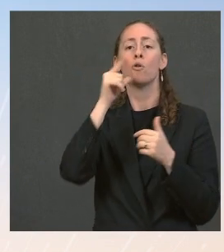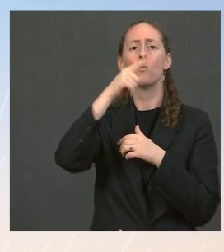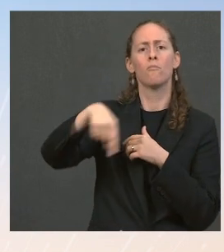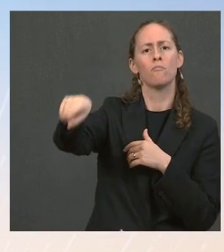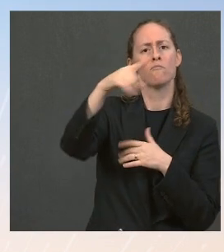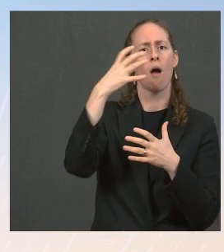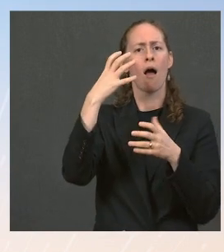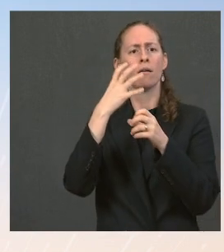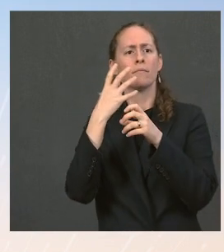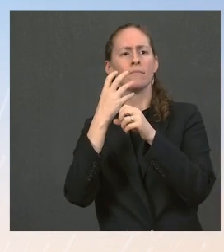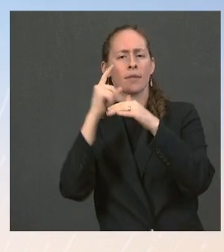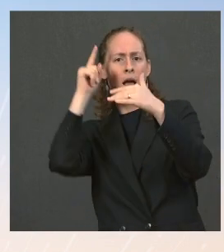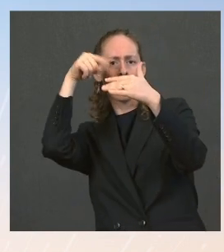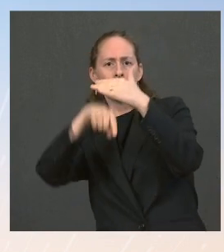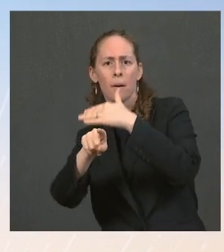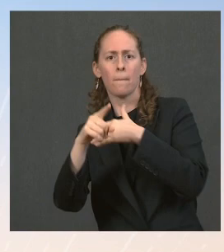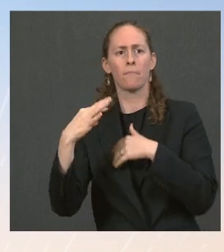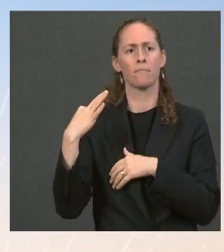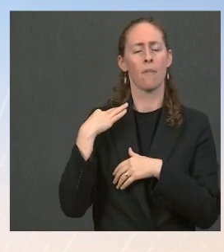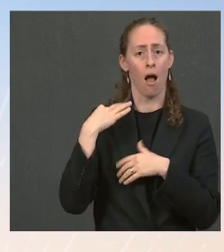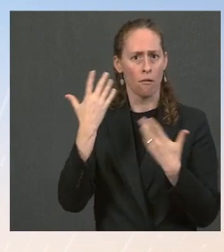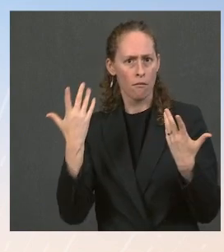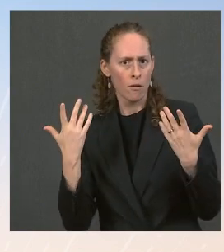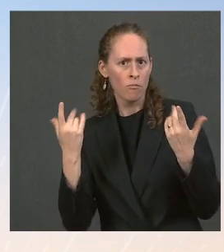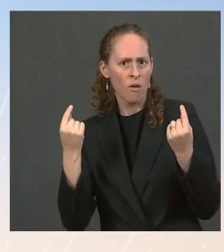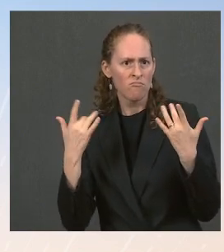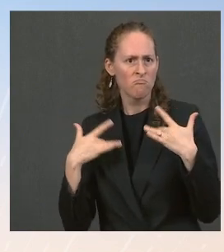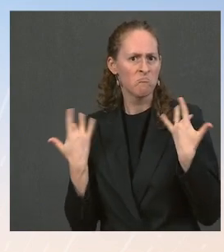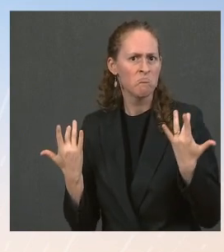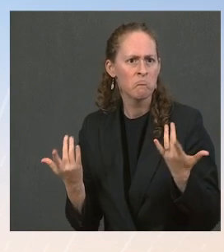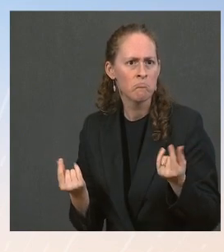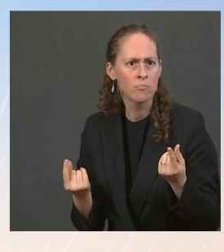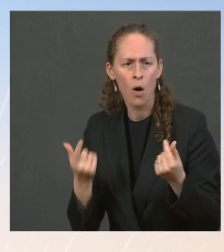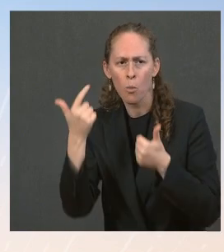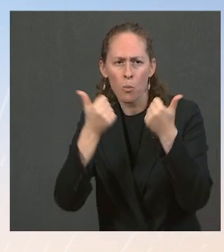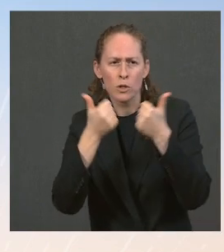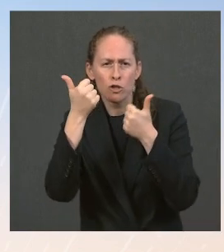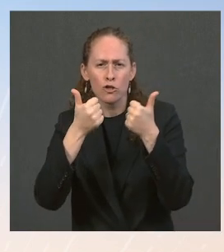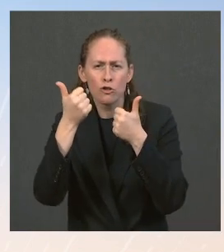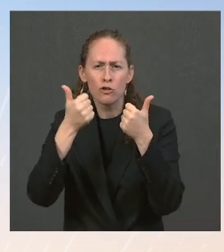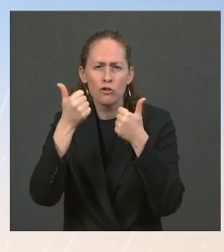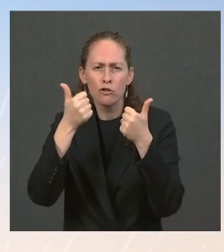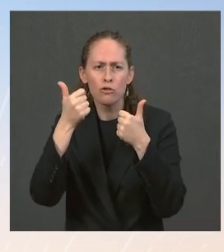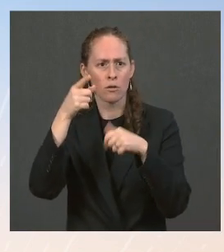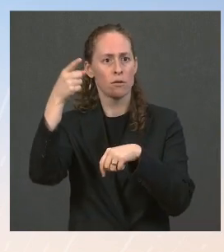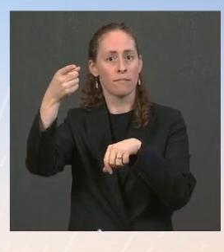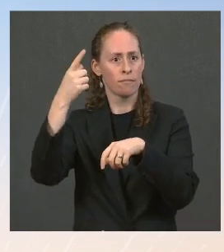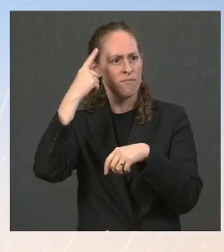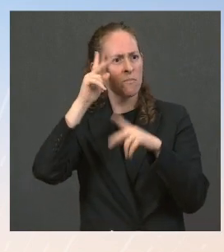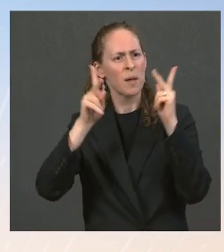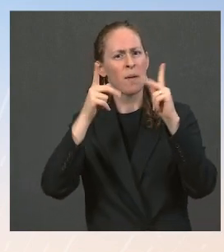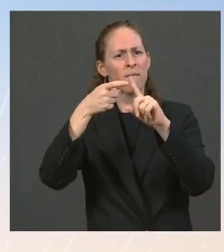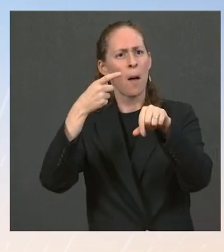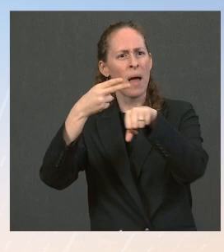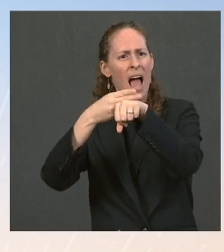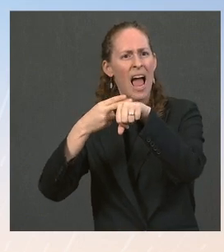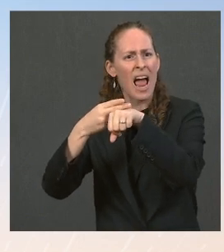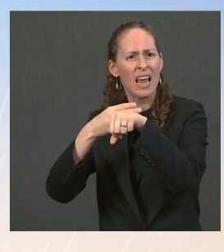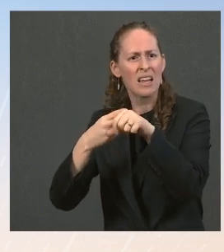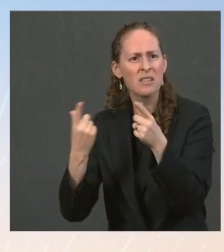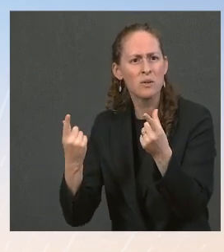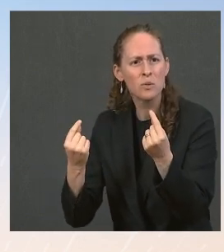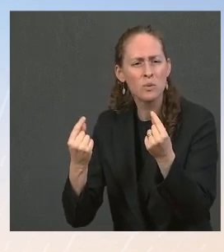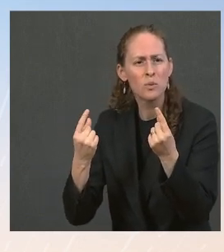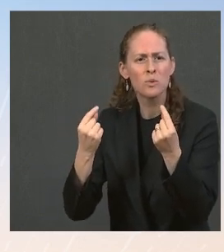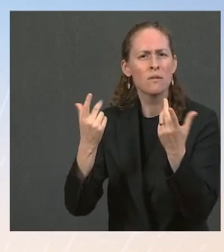refugees square with that? Well, which aspect of what's happening at the border? What's happening with the Haitians? Do you mean the photos we've seen, or do you mean